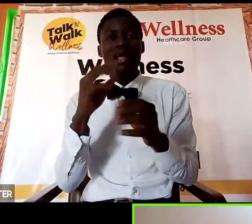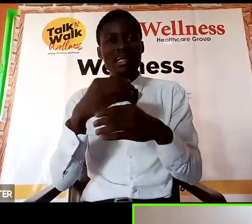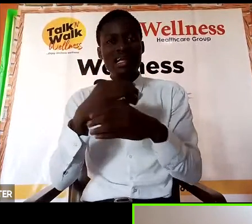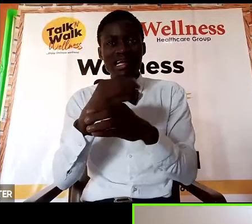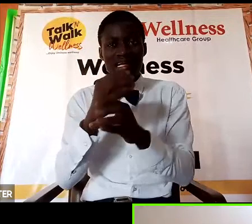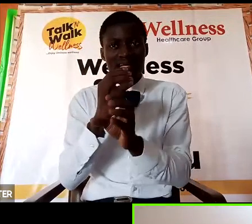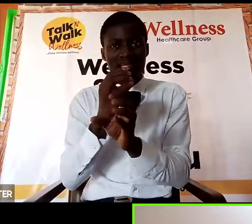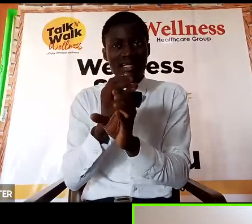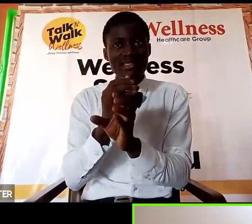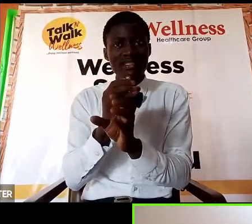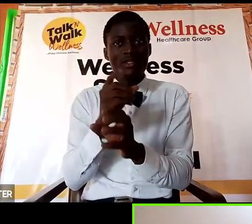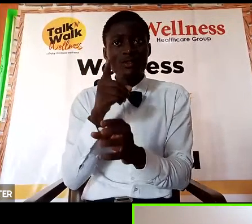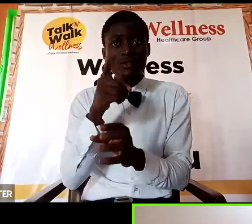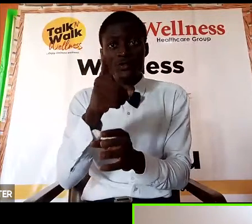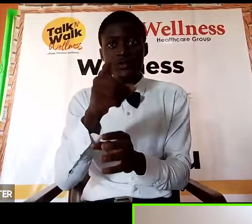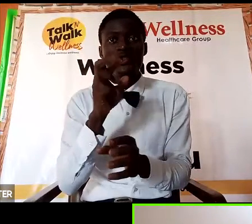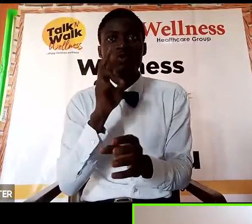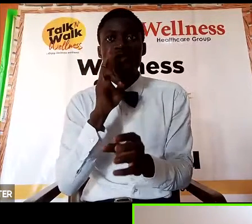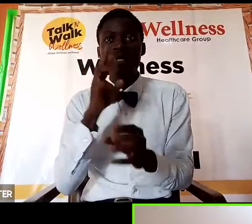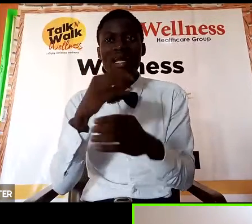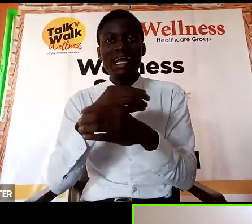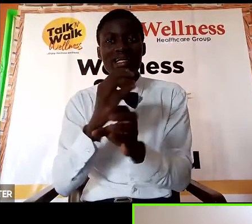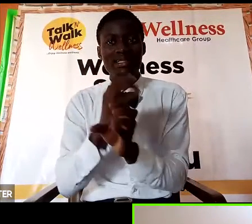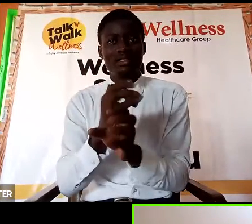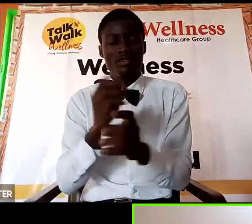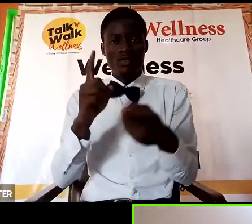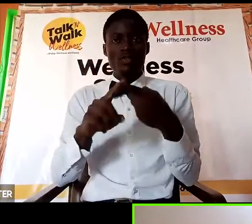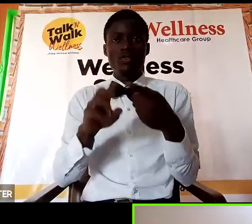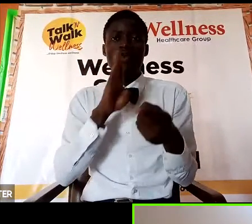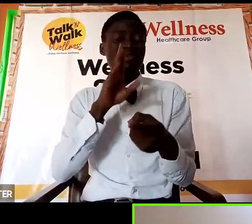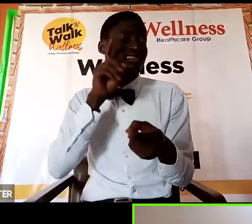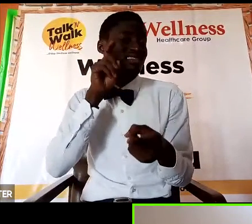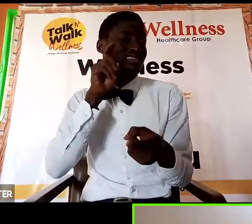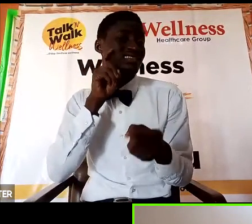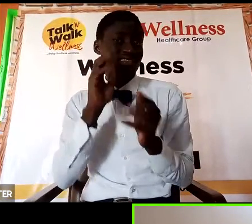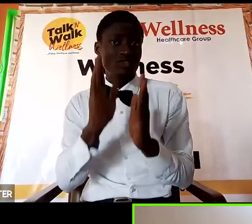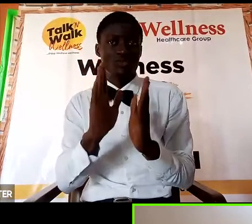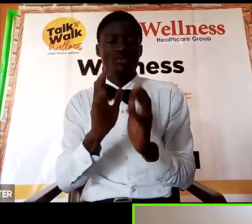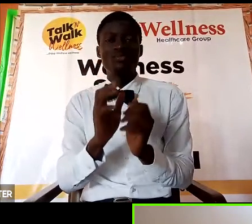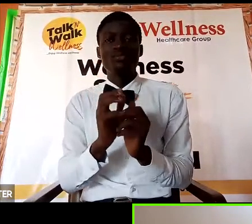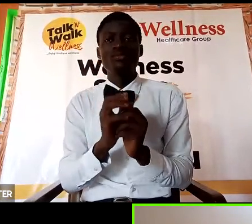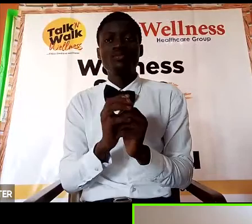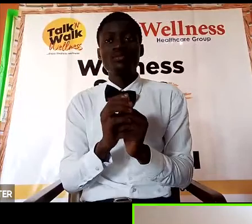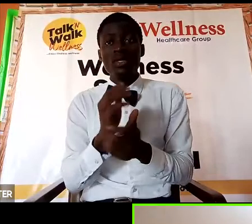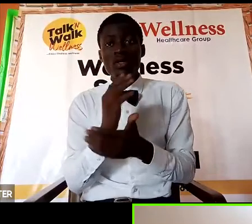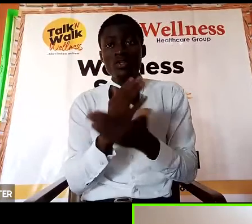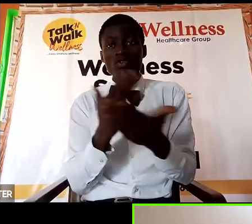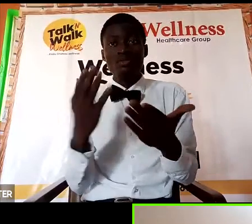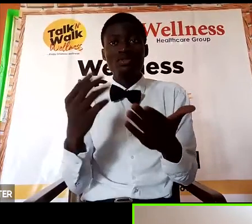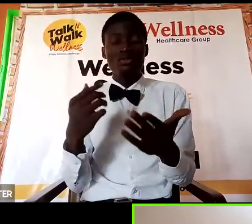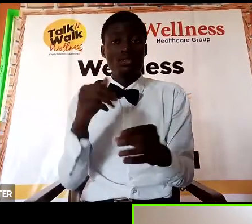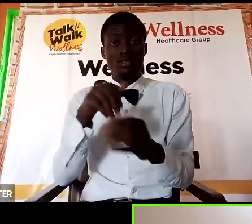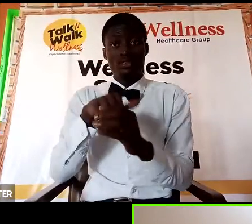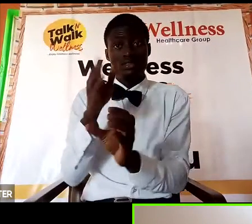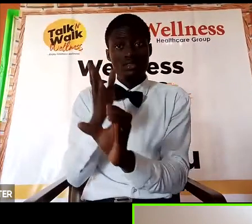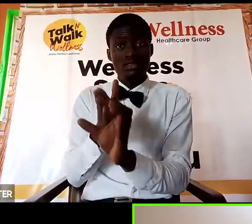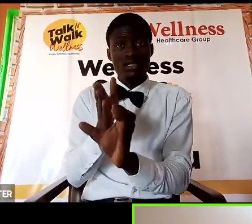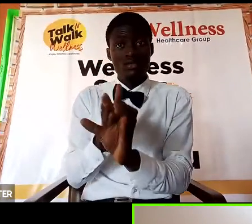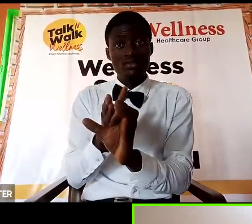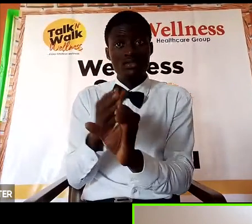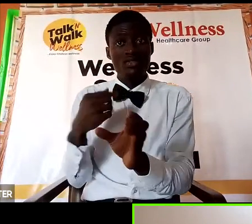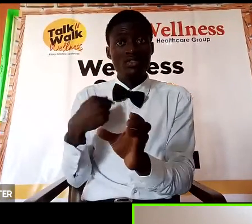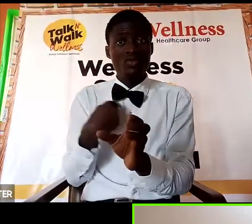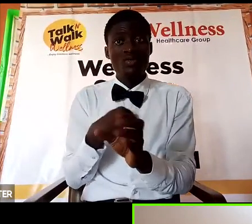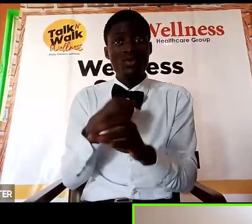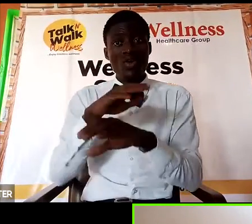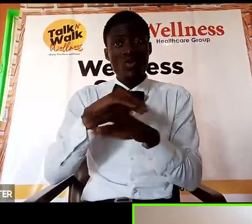to be sexual. So there's something that is called, in psychology, there's something that is called the stages of psychosexual